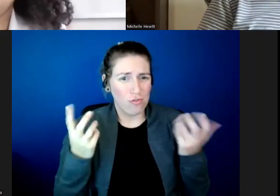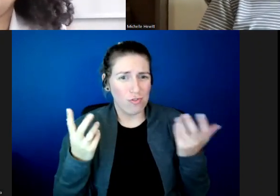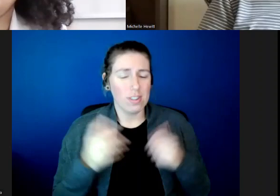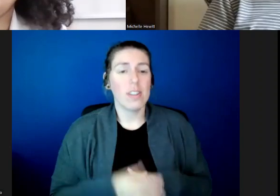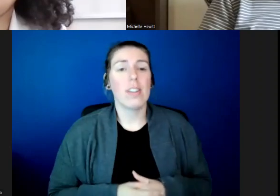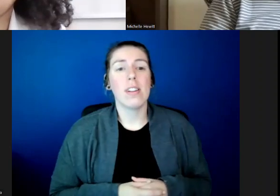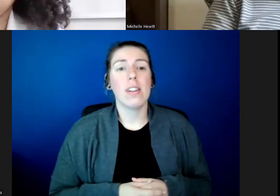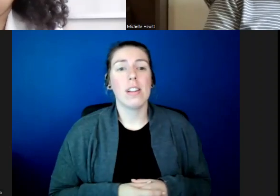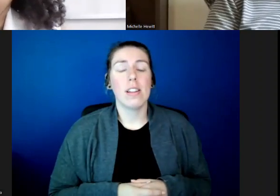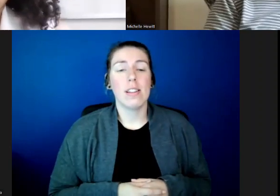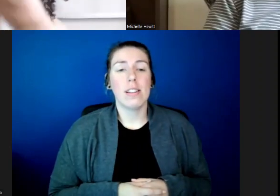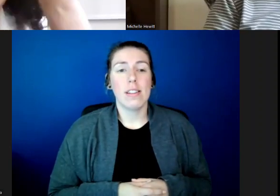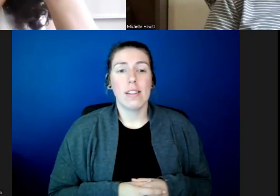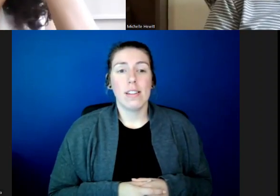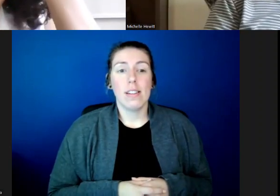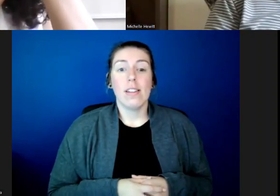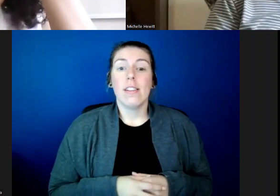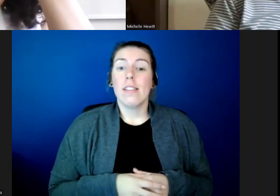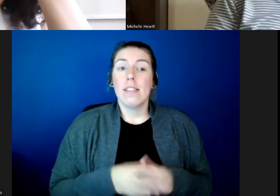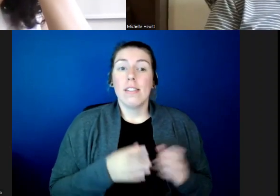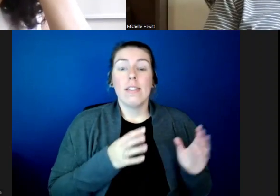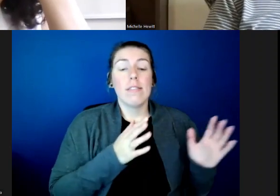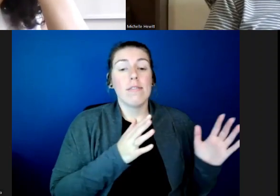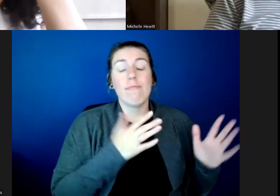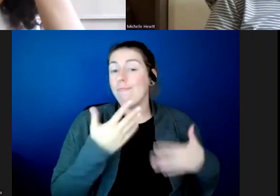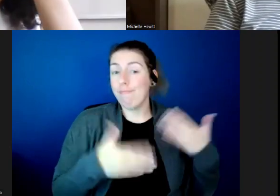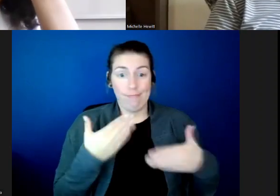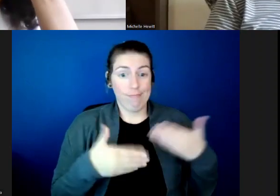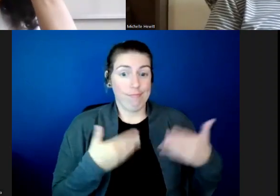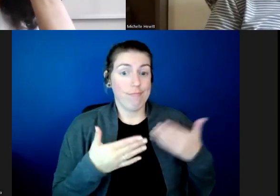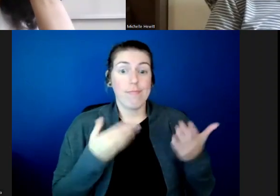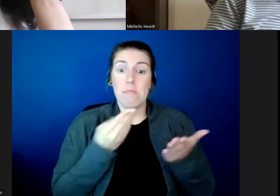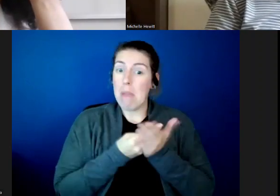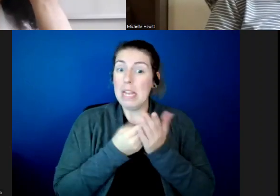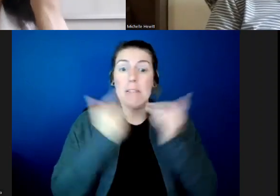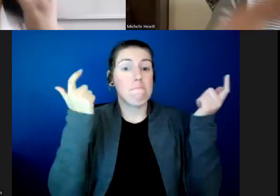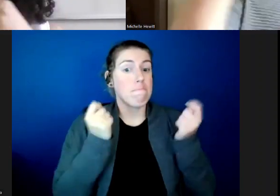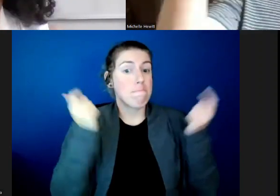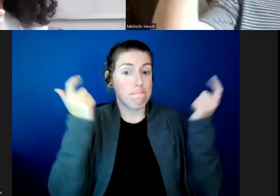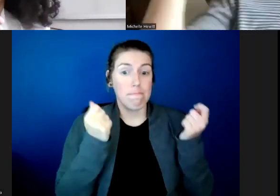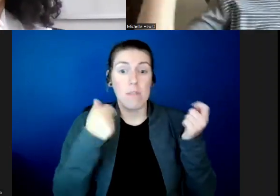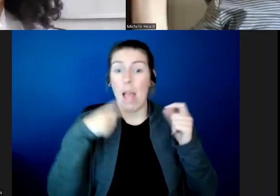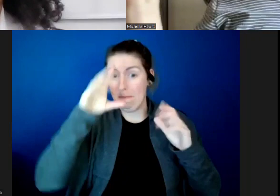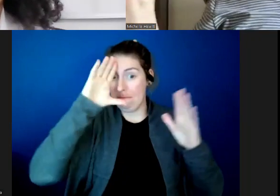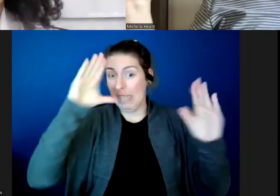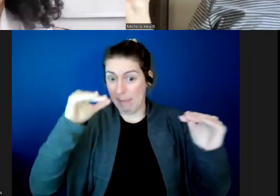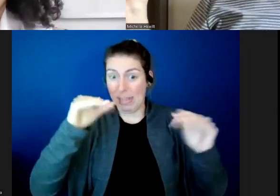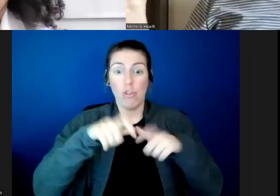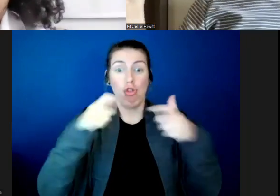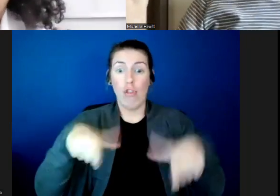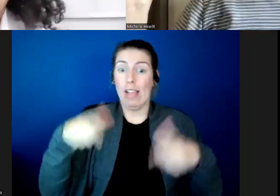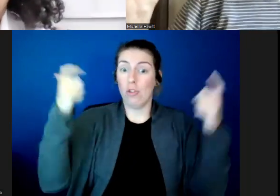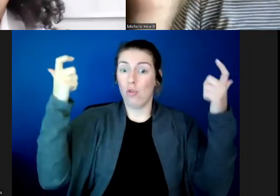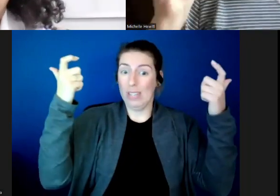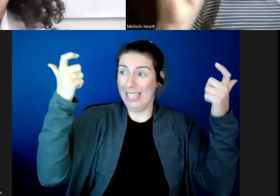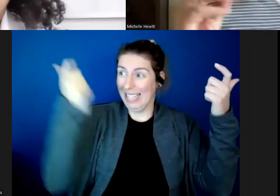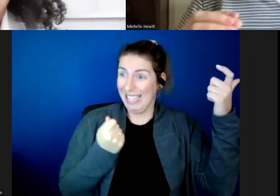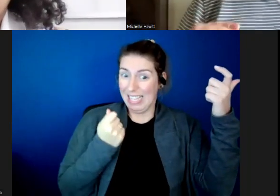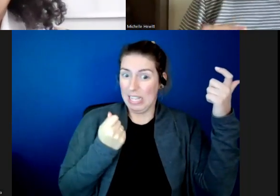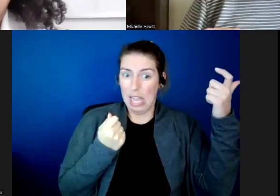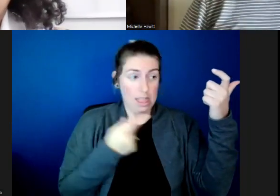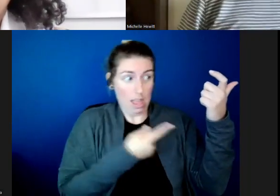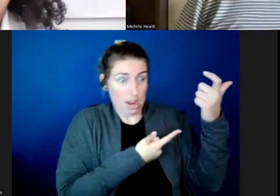for people to have that money to all of a sudden, for a check that you're expecting, just not to exist, and you know,